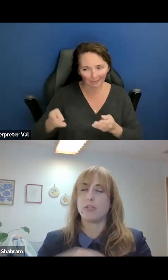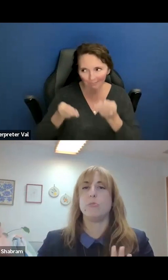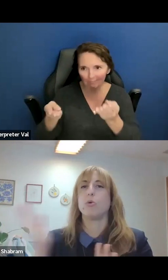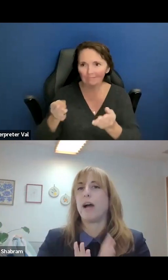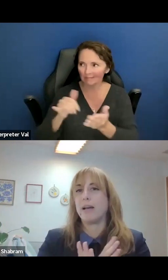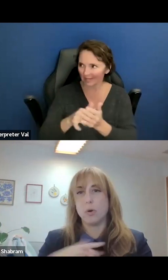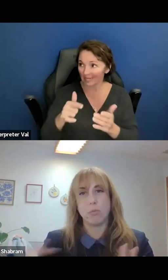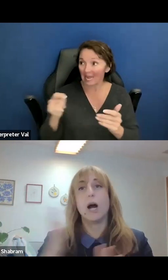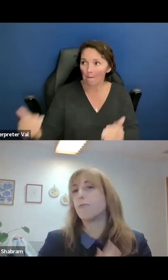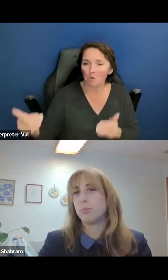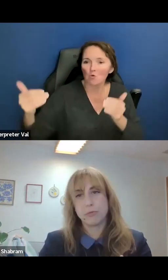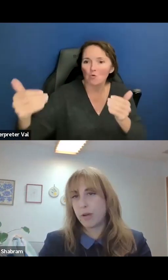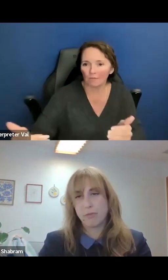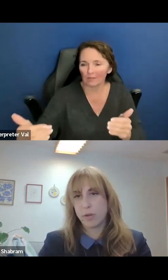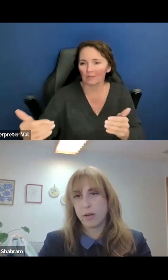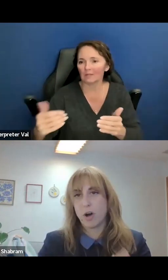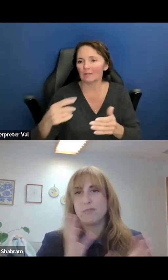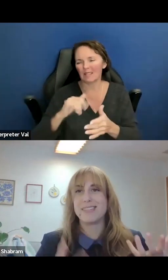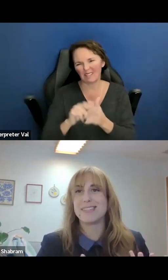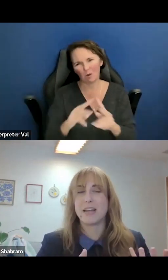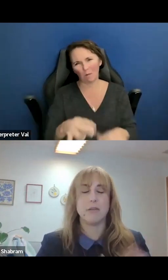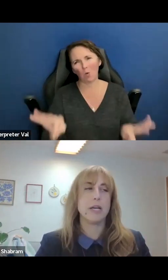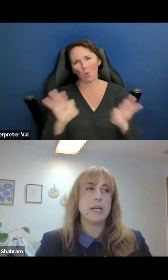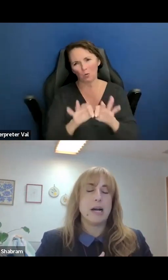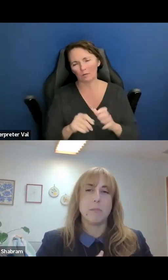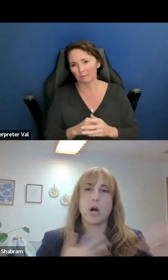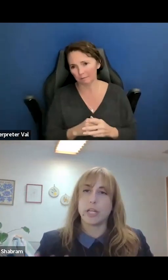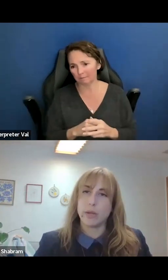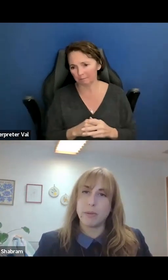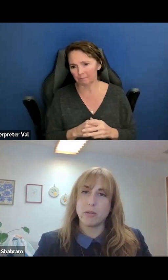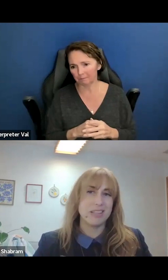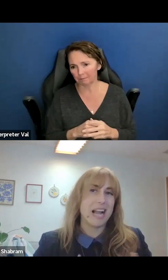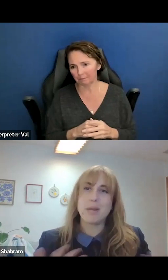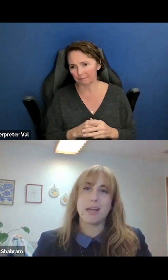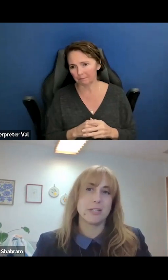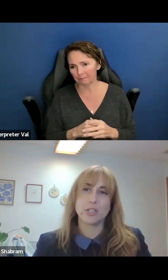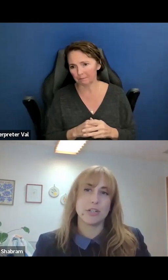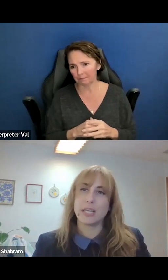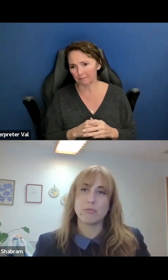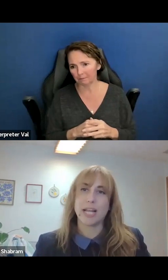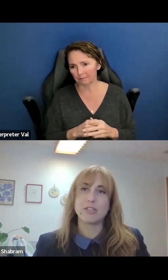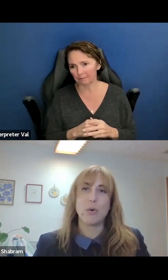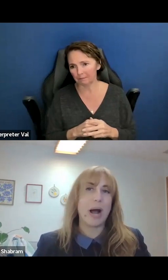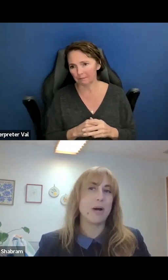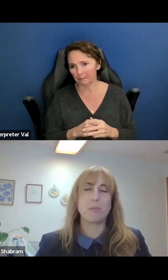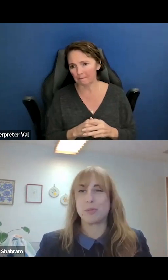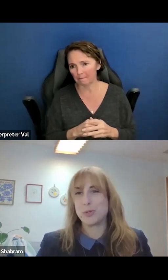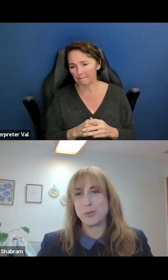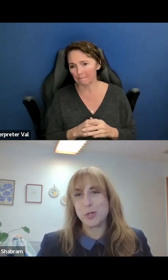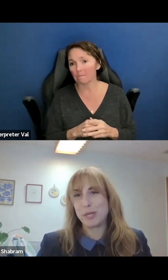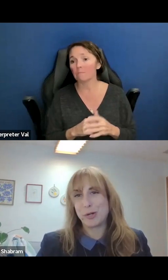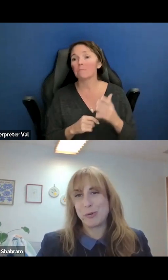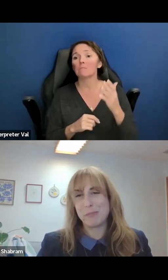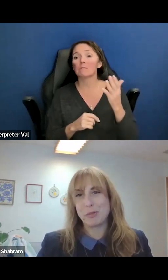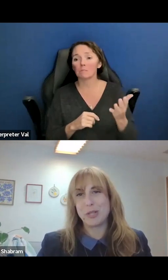more functional, more viable, more comfortable for everyone involved, instead of arguing about law? Like, I'm not an attorney, right? So I'm not the person